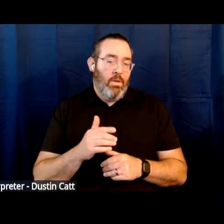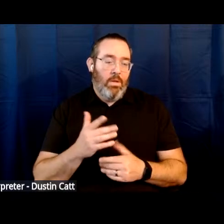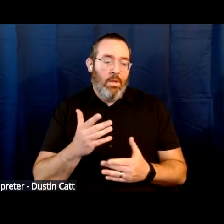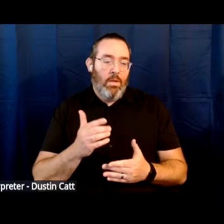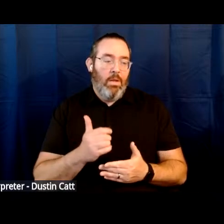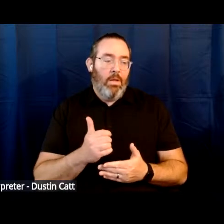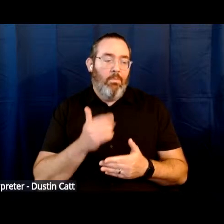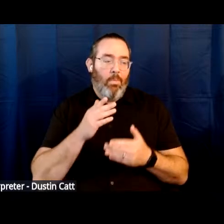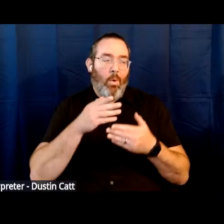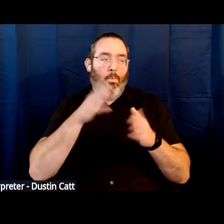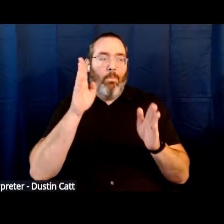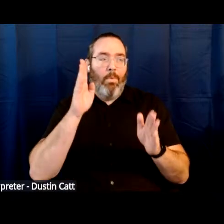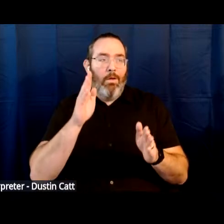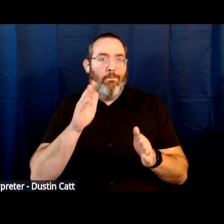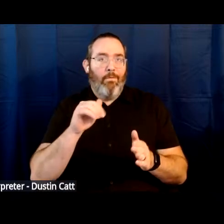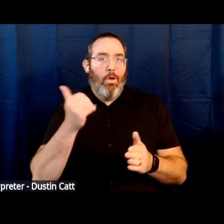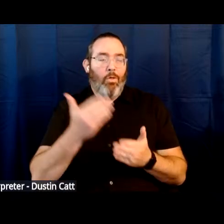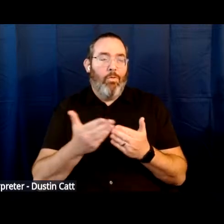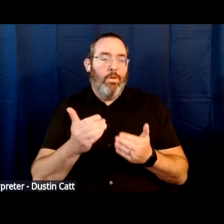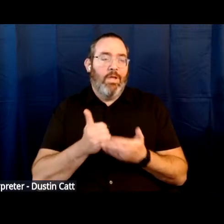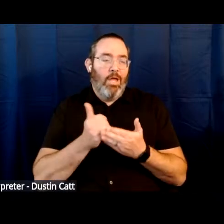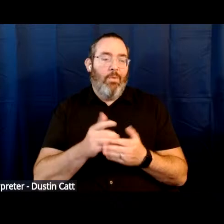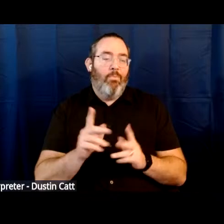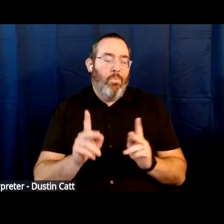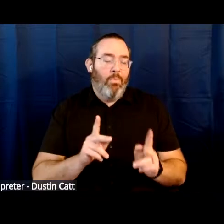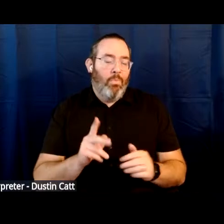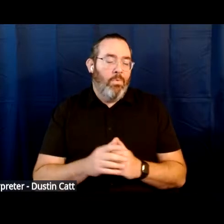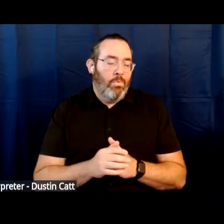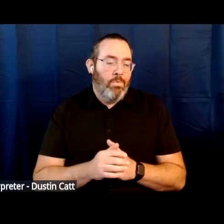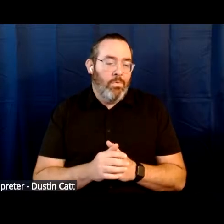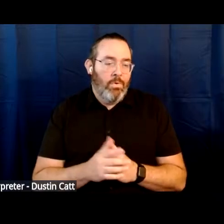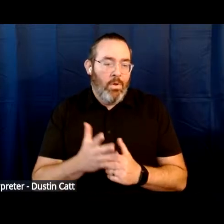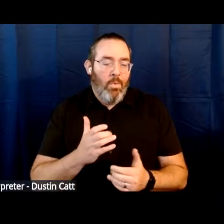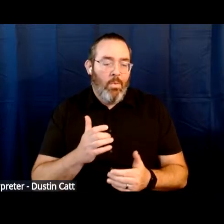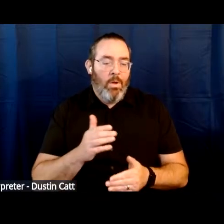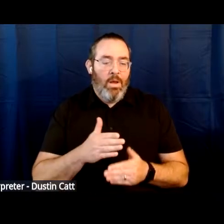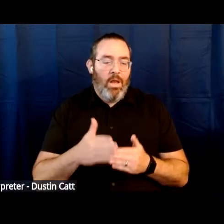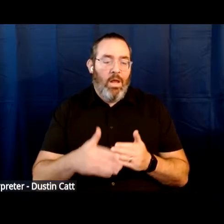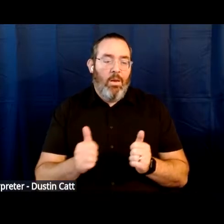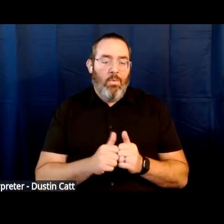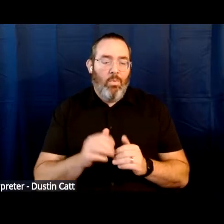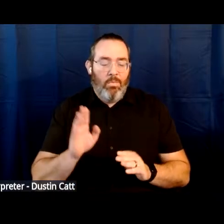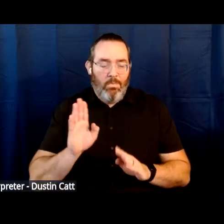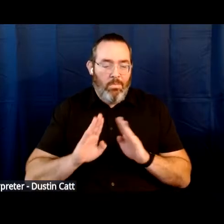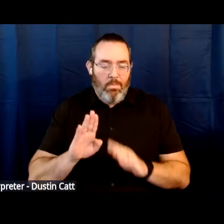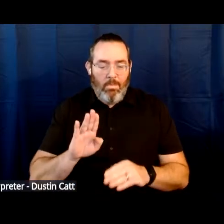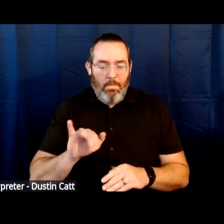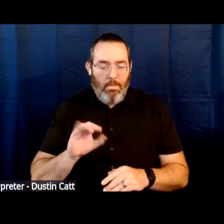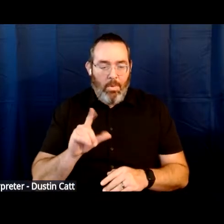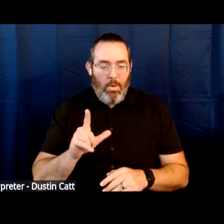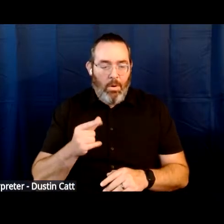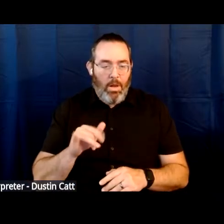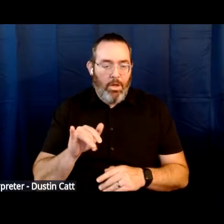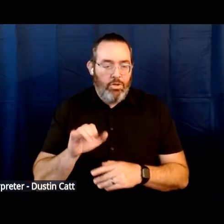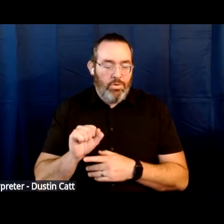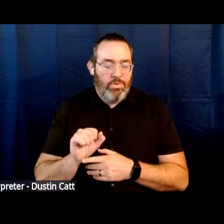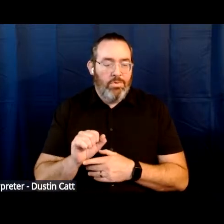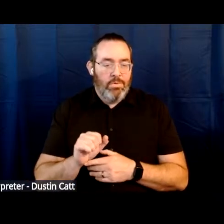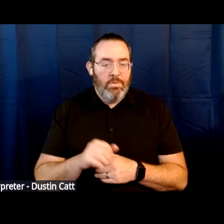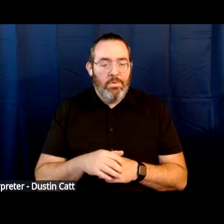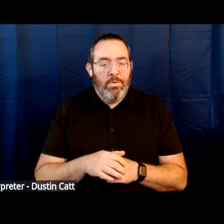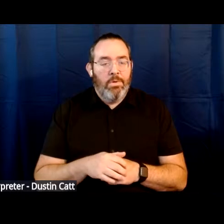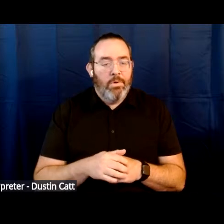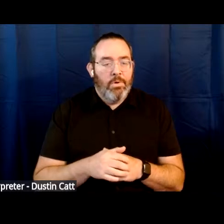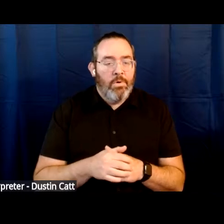people in a different way. Now, I want to end on biologics, because of course, Dupixent, things like